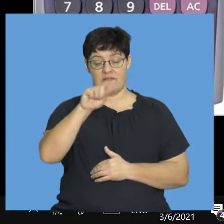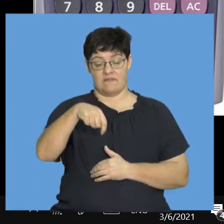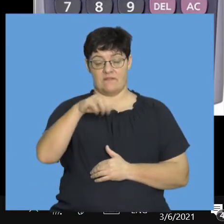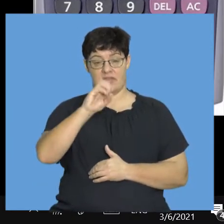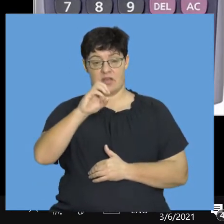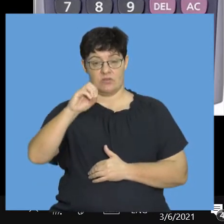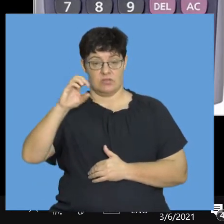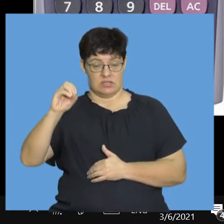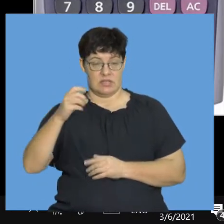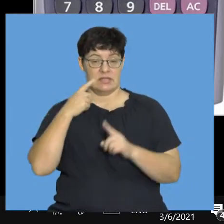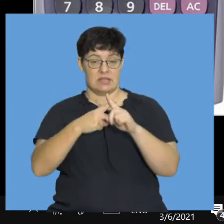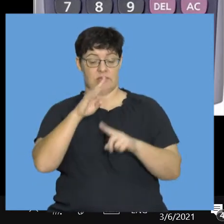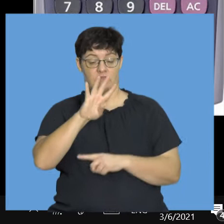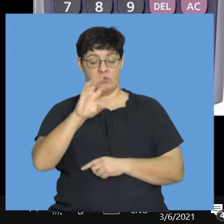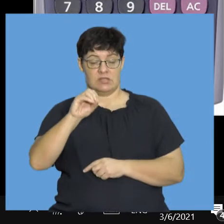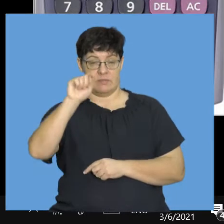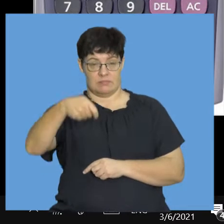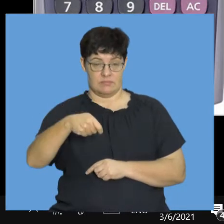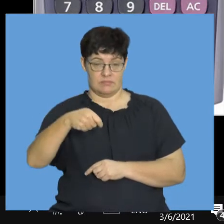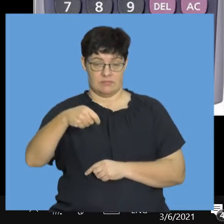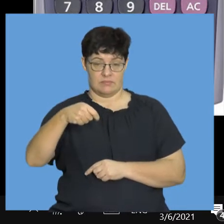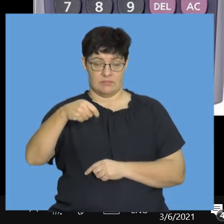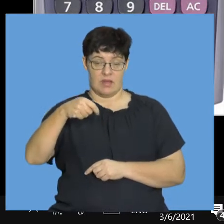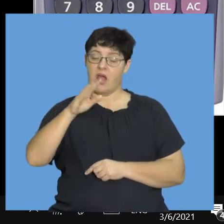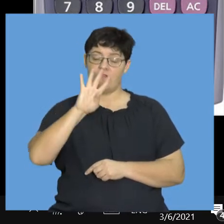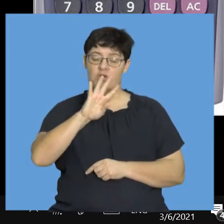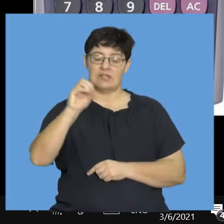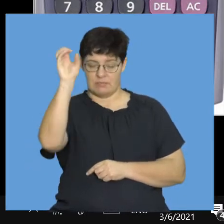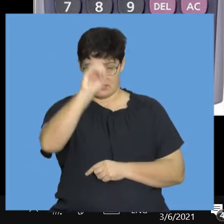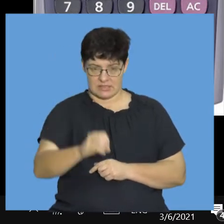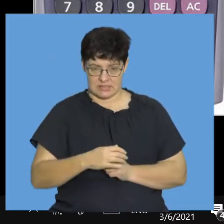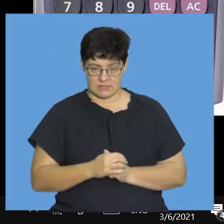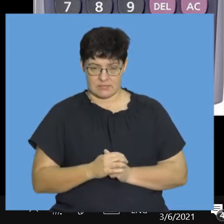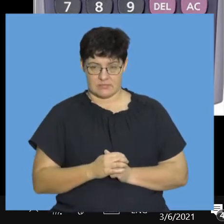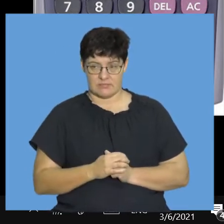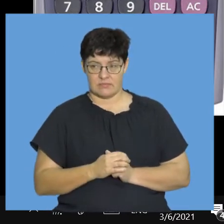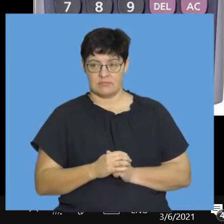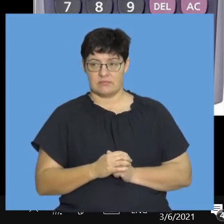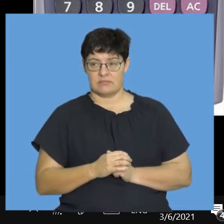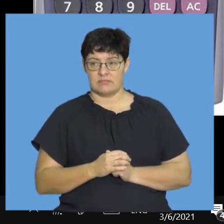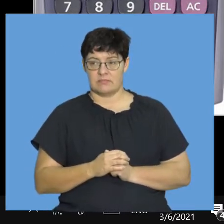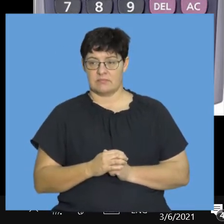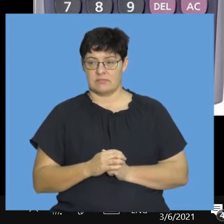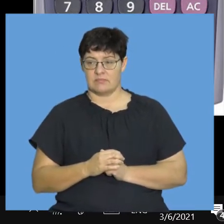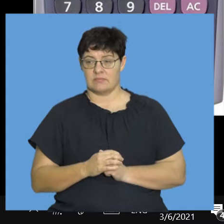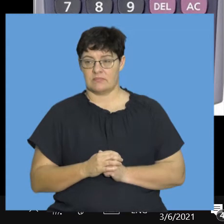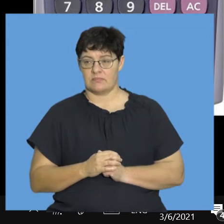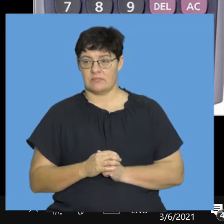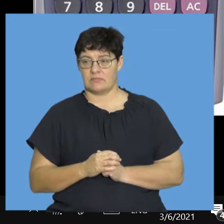40%. Here we go, 65,000 times my 40%.